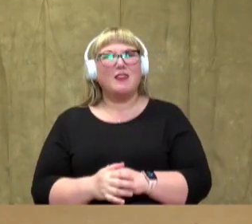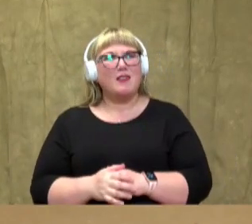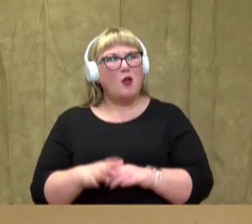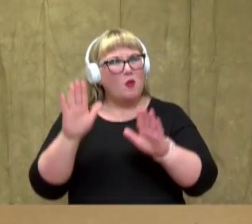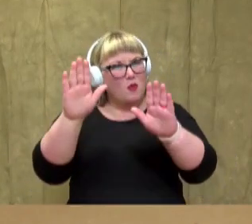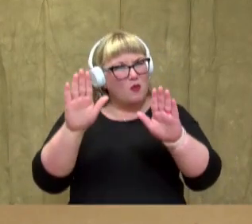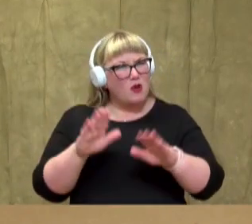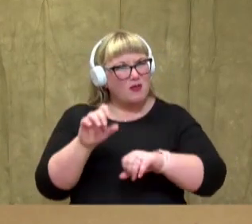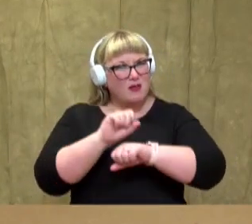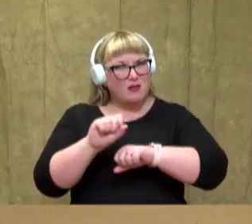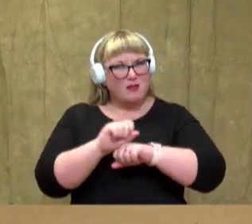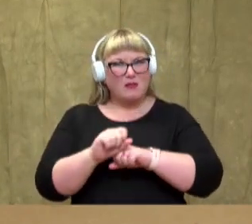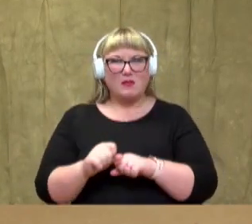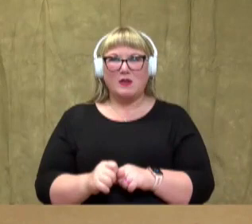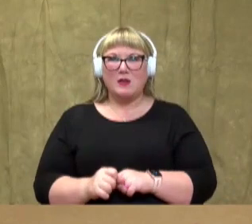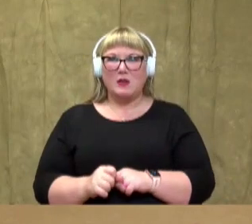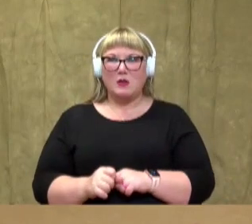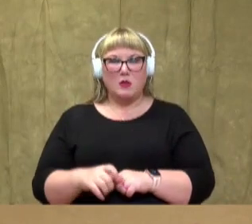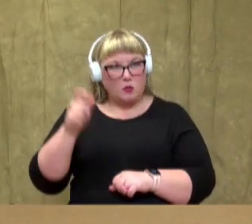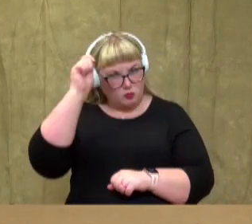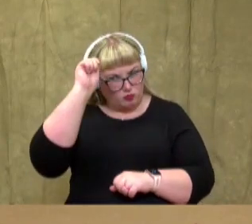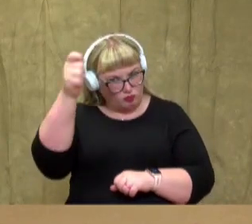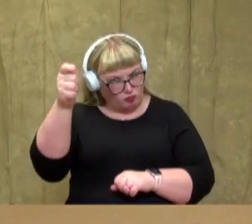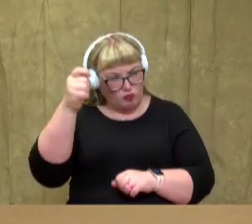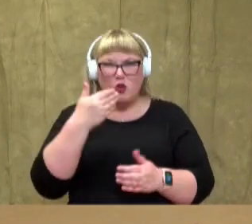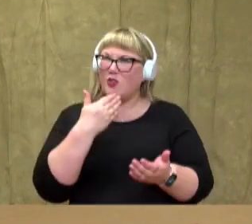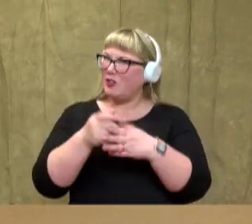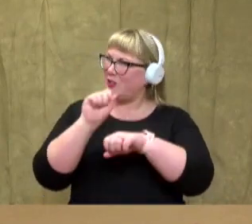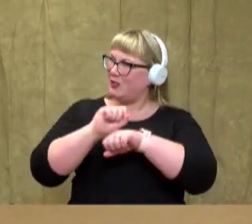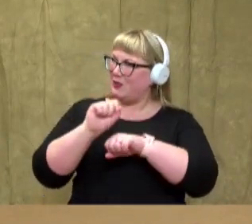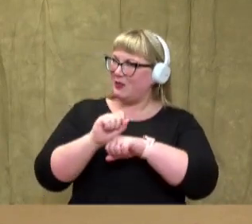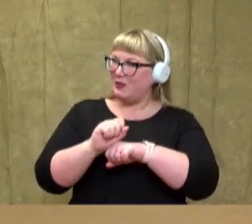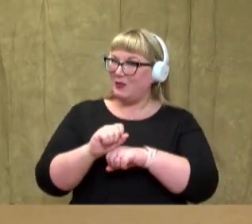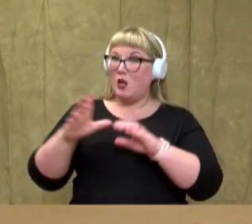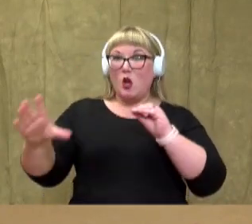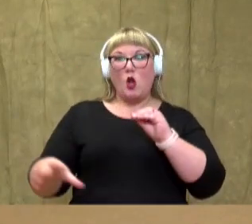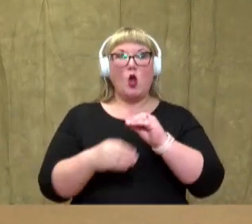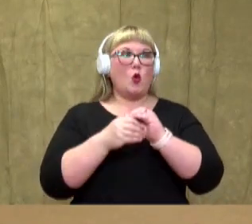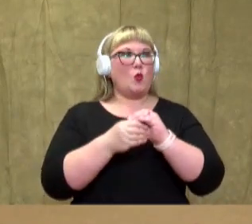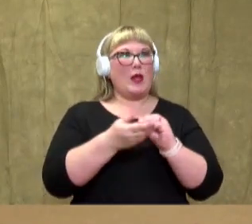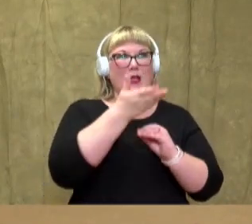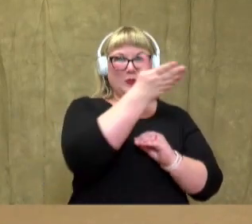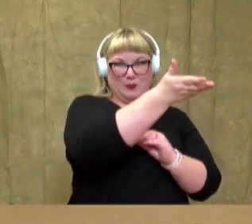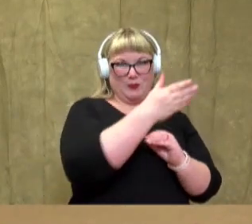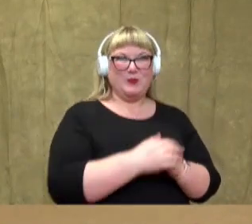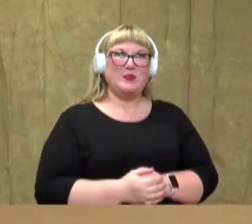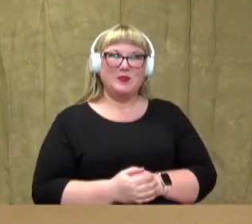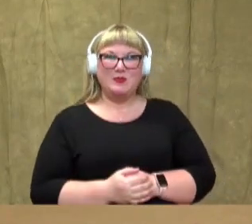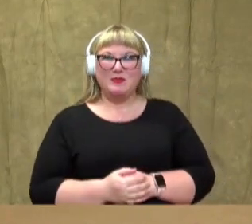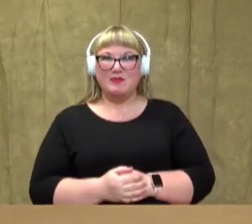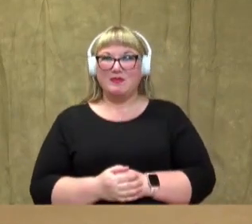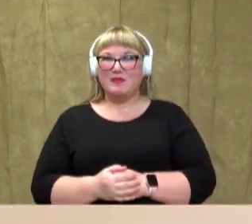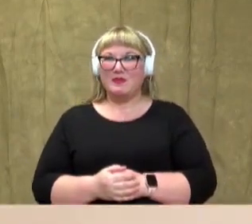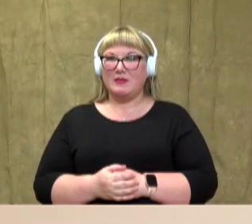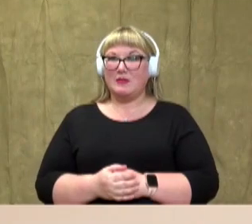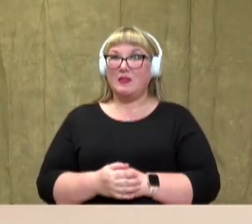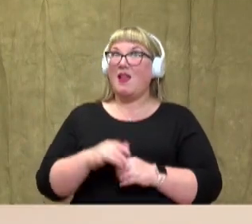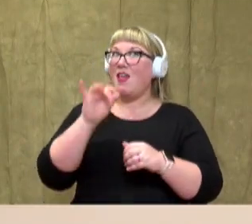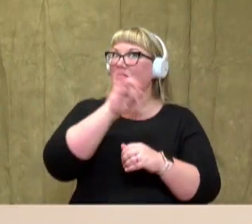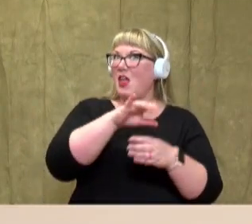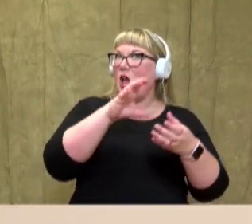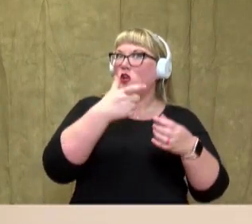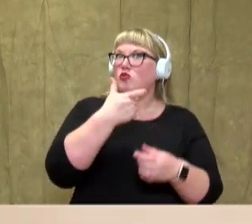job. My baker's hat is off to you. We get to add this one to our perfect batch. That is cookie number